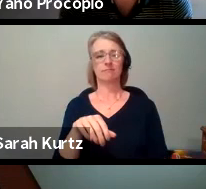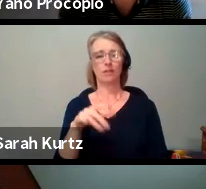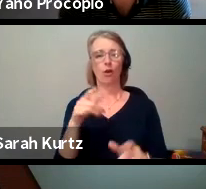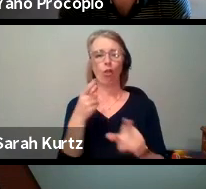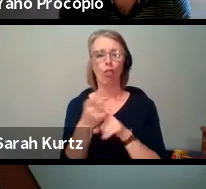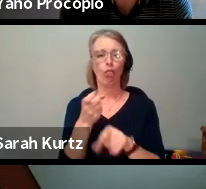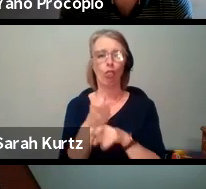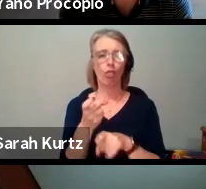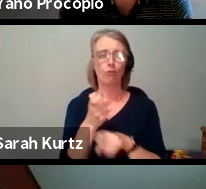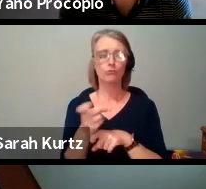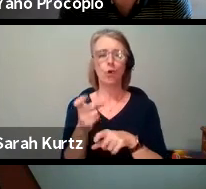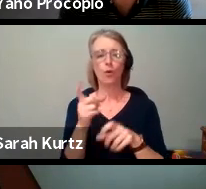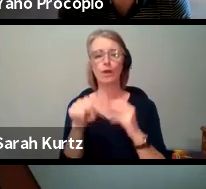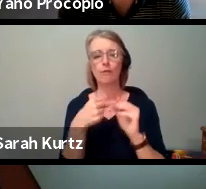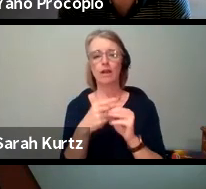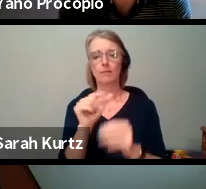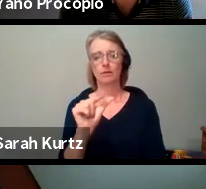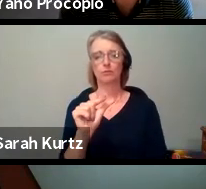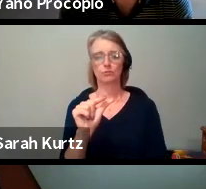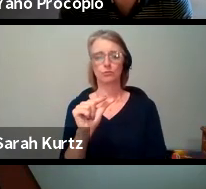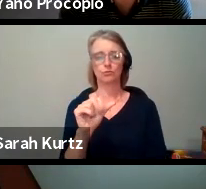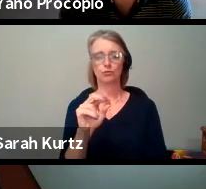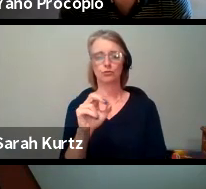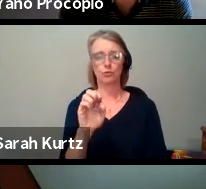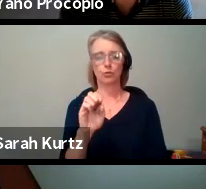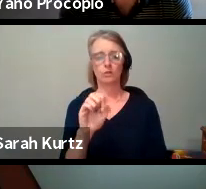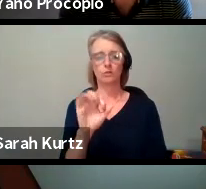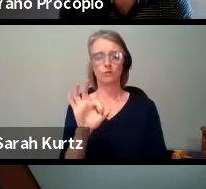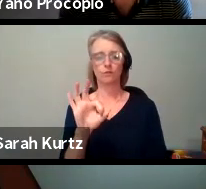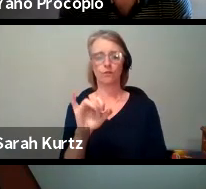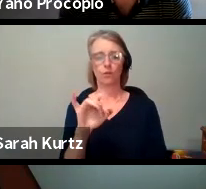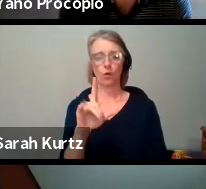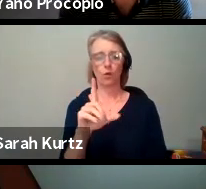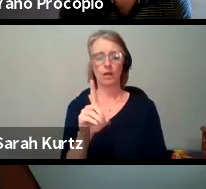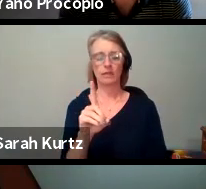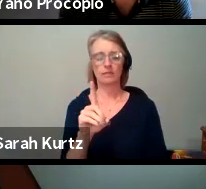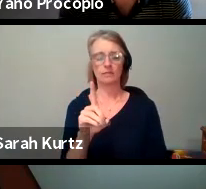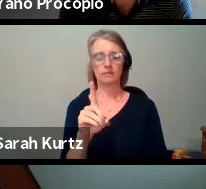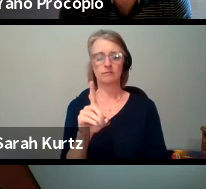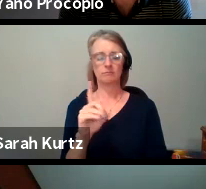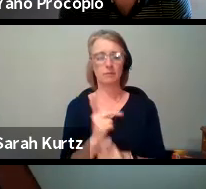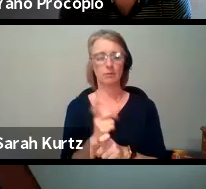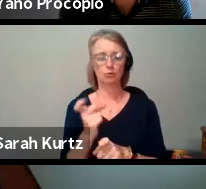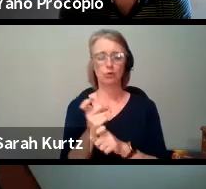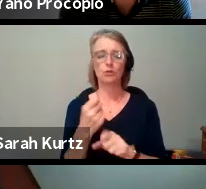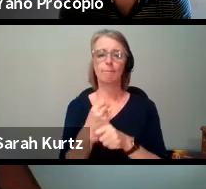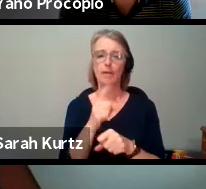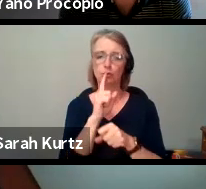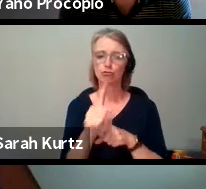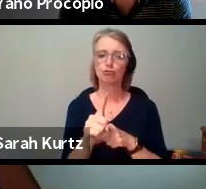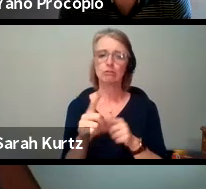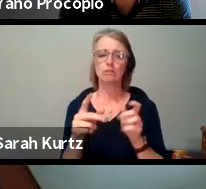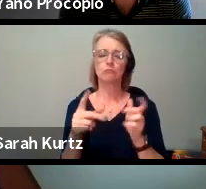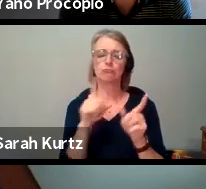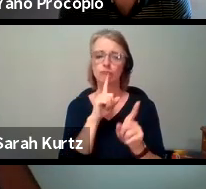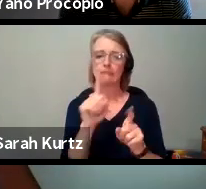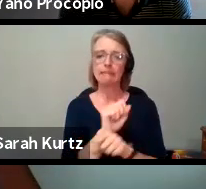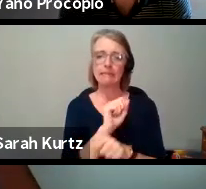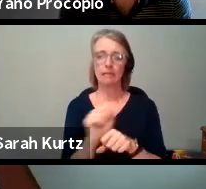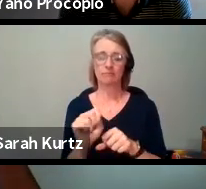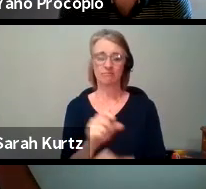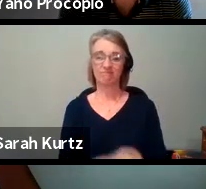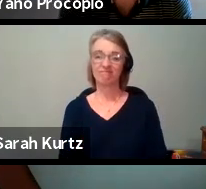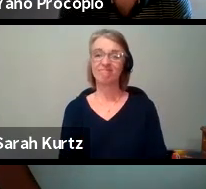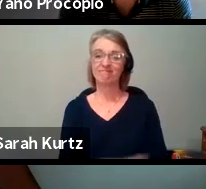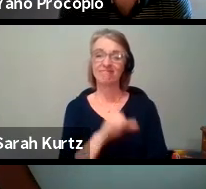George Floyd murder, I'm not surprised at anything that I might see that people would do to prove a point. But this ended up being